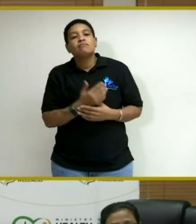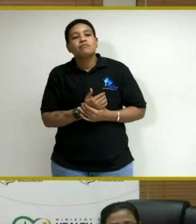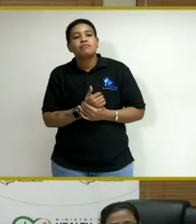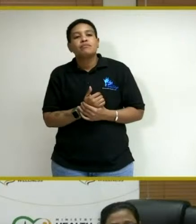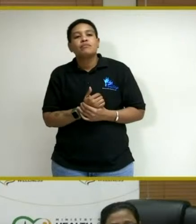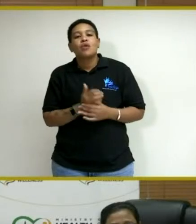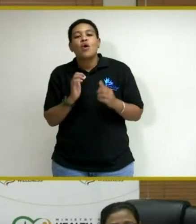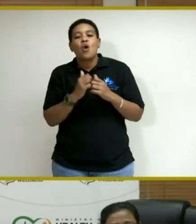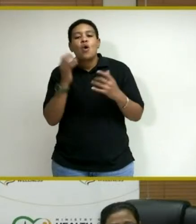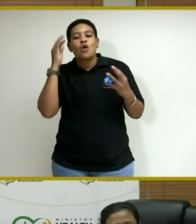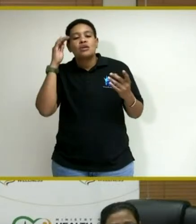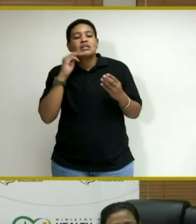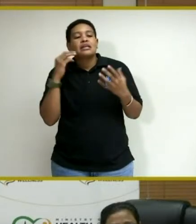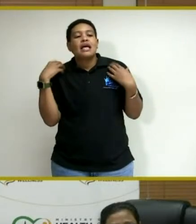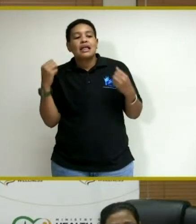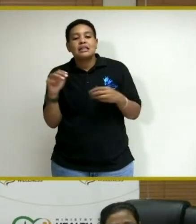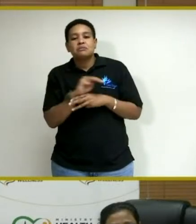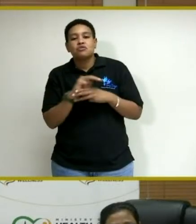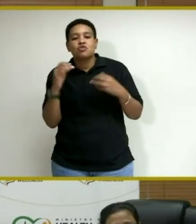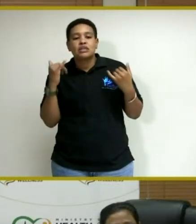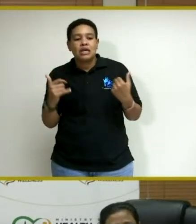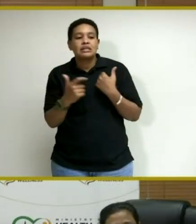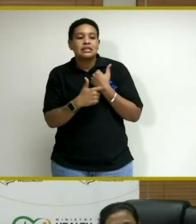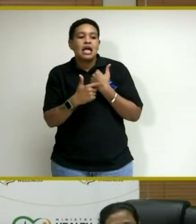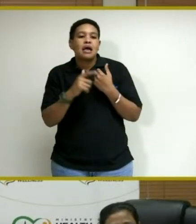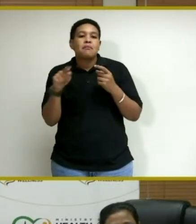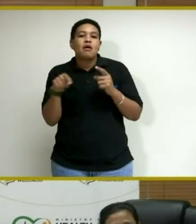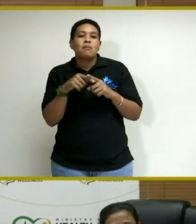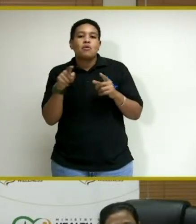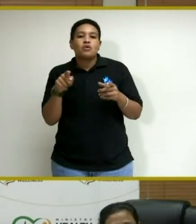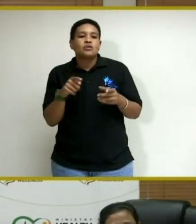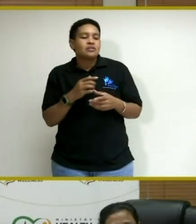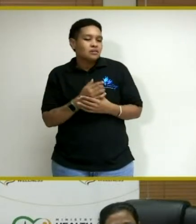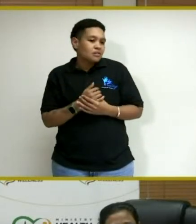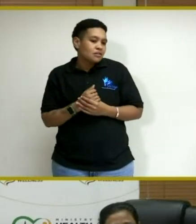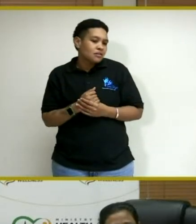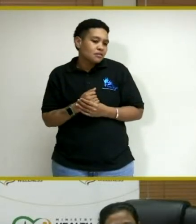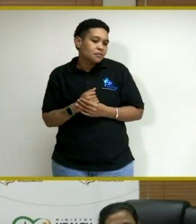how concerned is the health ministry at this time about the Delta variant?